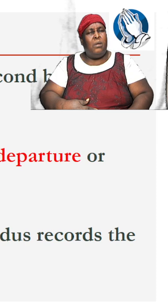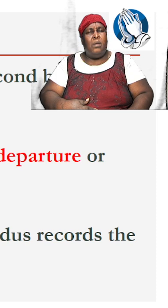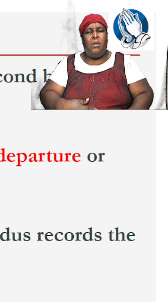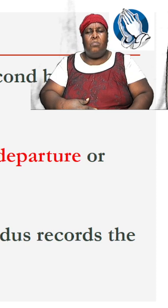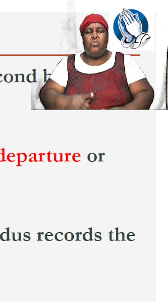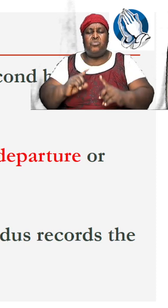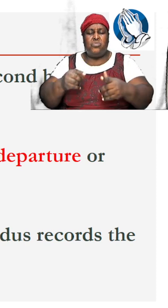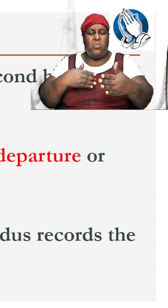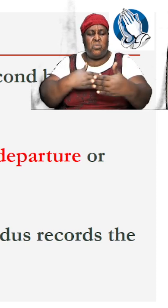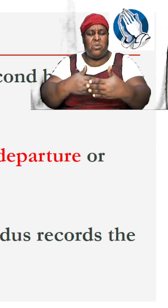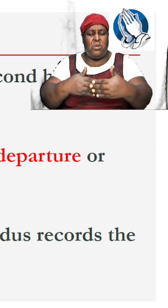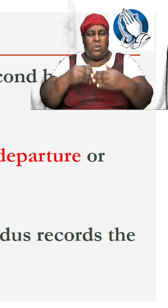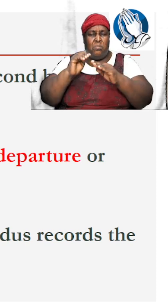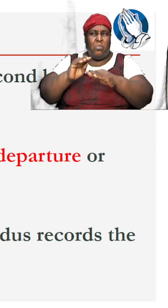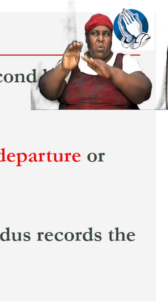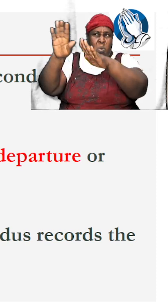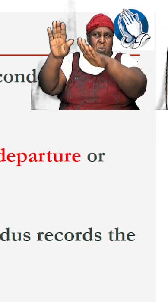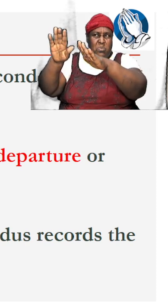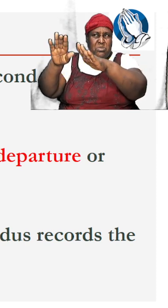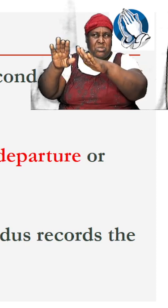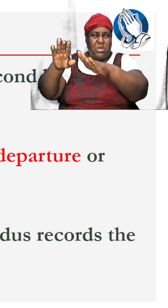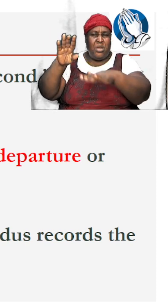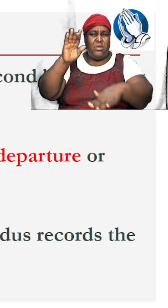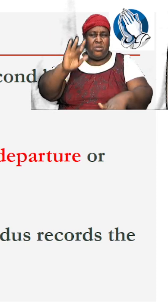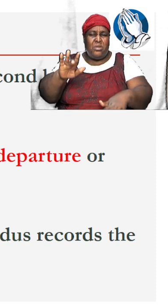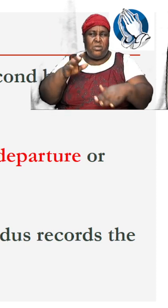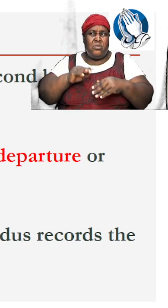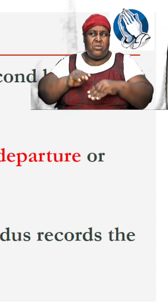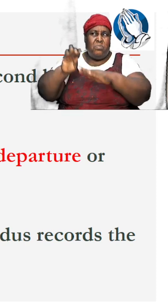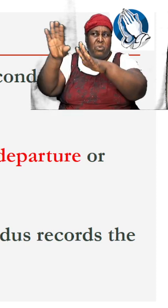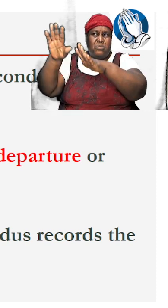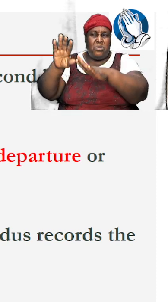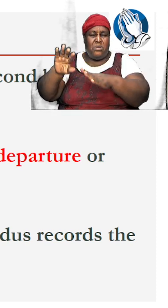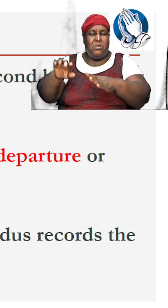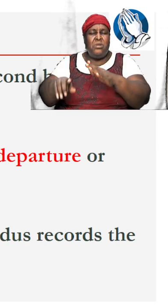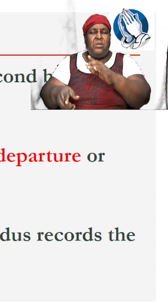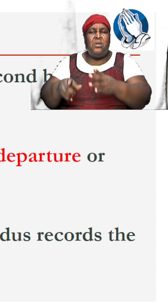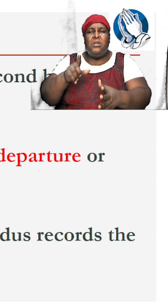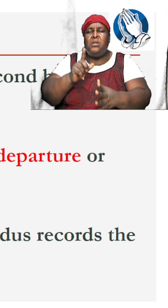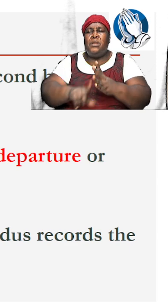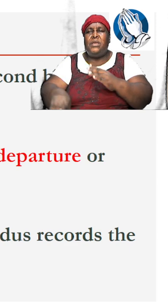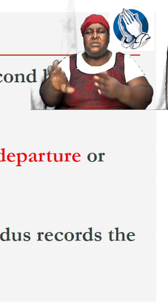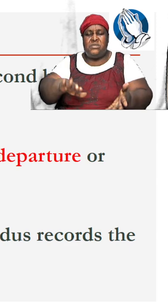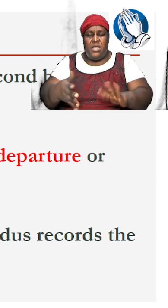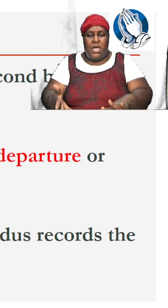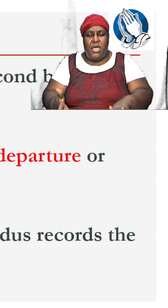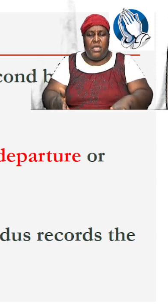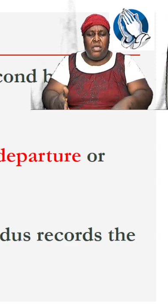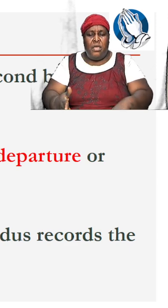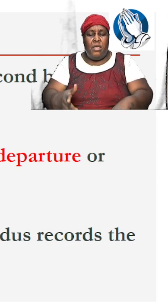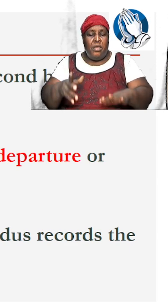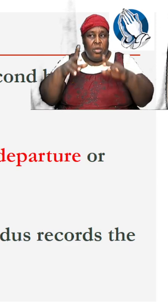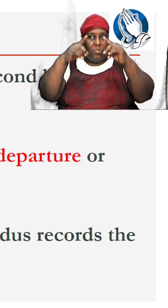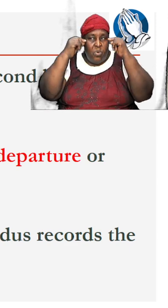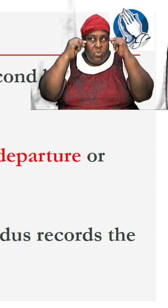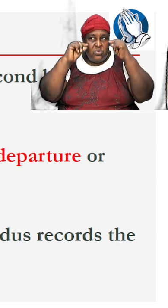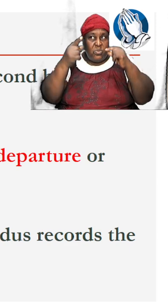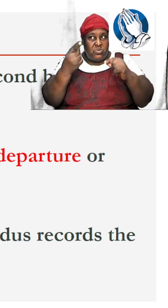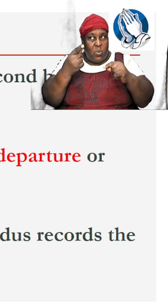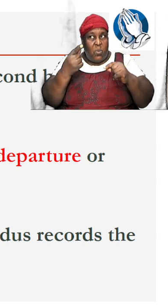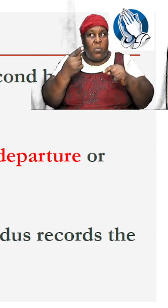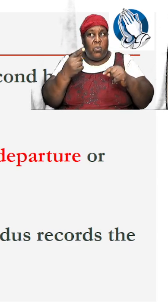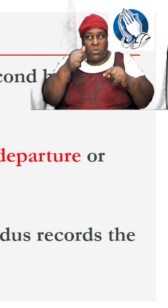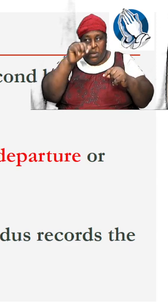mountain lest they die. And Moses was the only one who went up. And we know by the time we reach Exodus chapter 20, Moses got the